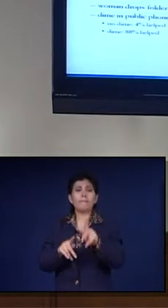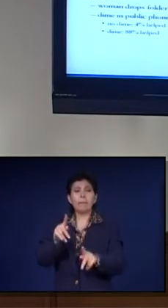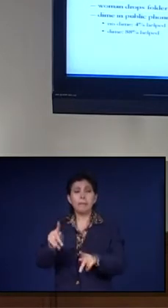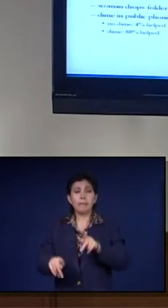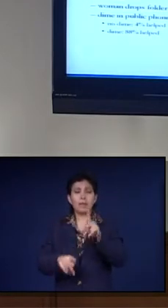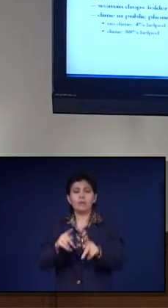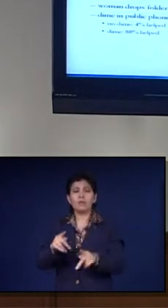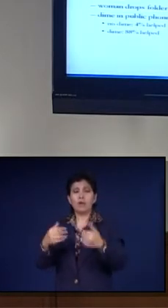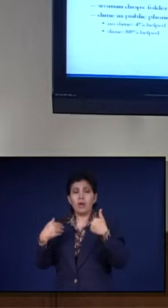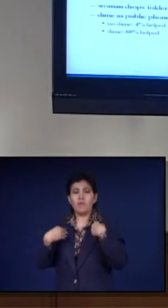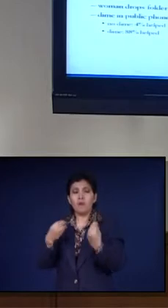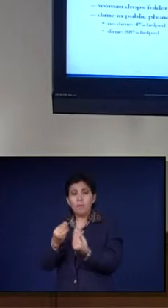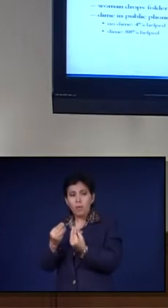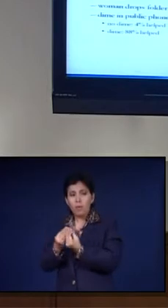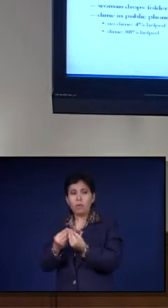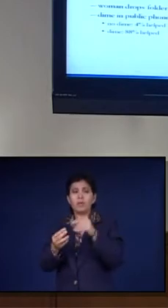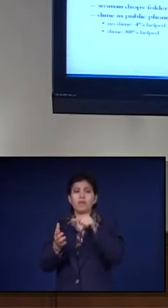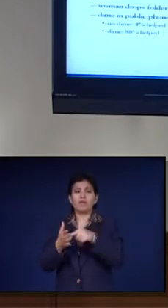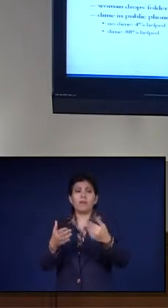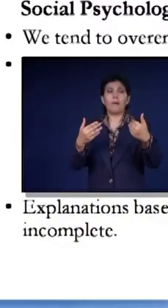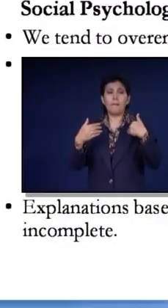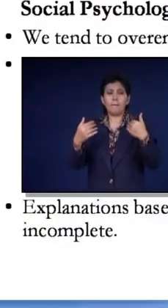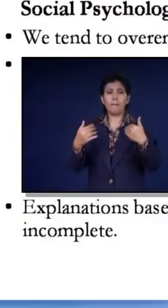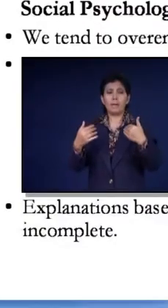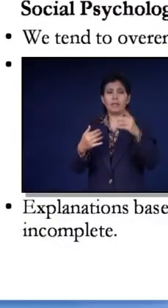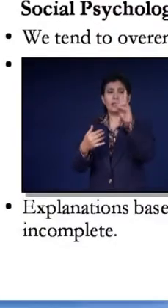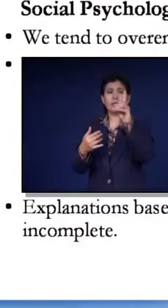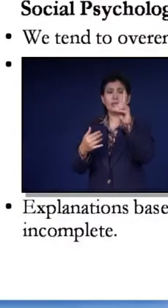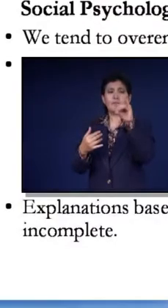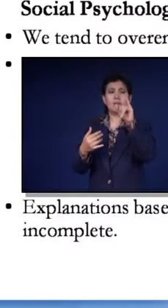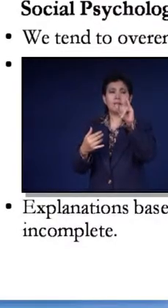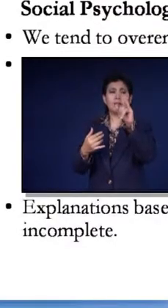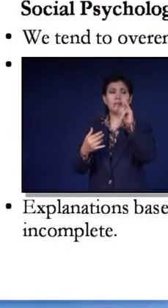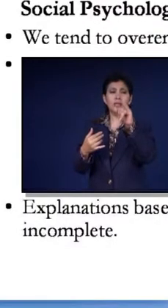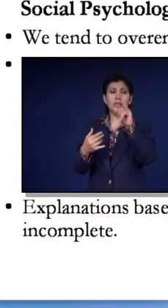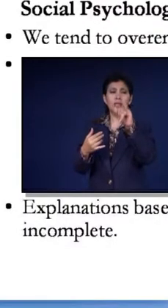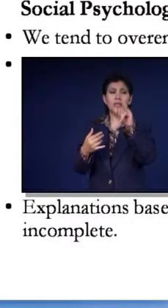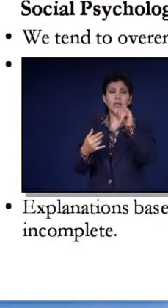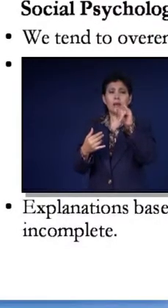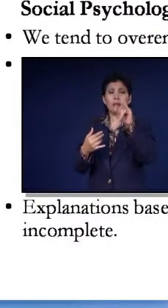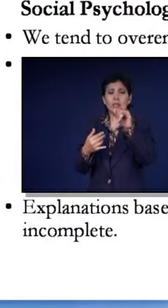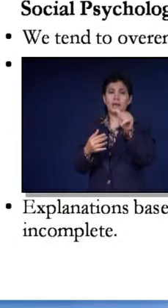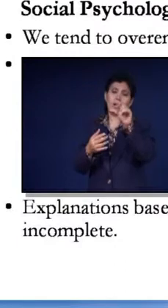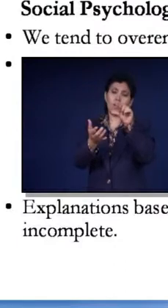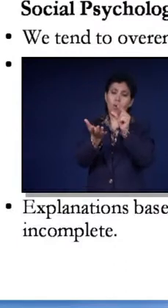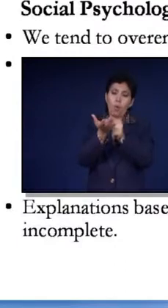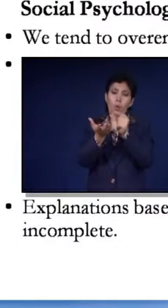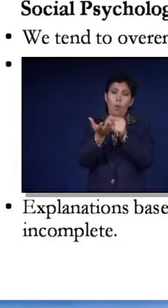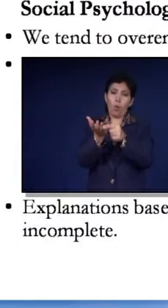help more when there is the presence of the dime? The dime here refers to the coins.